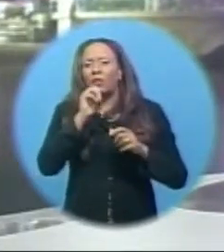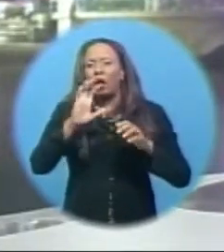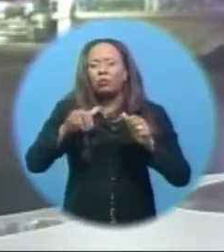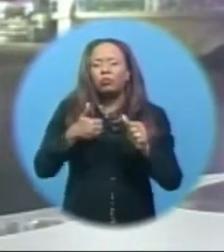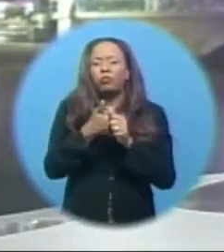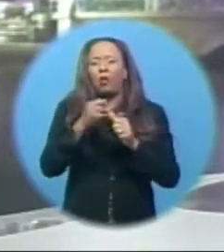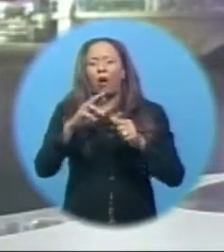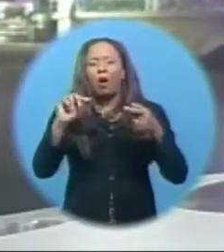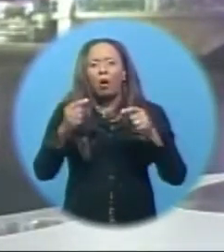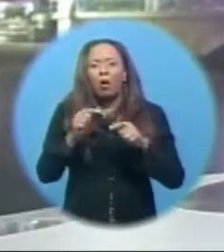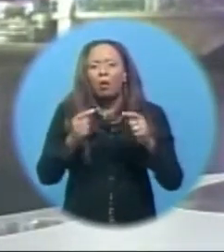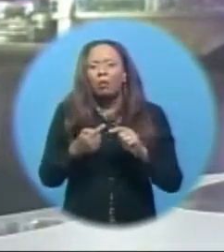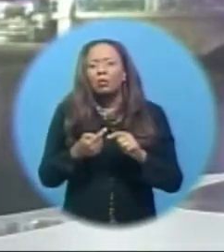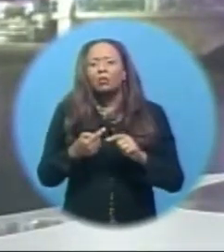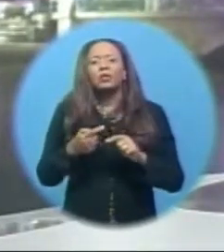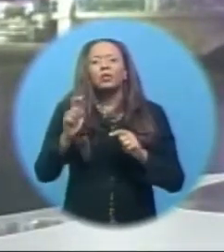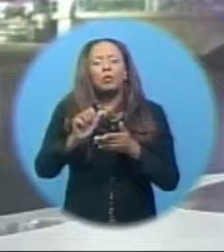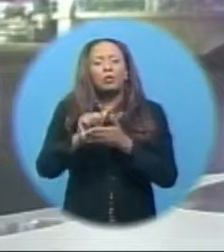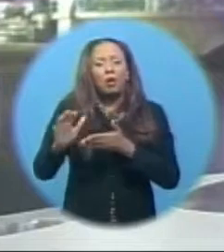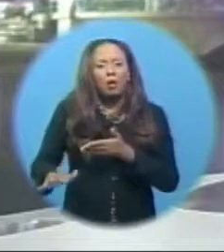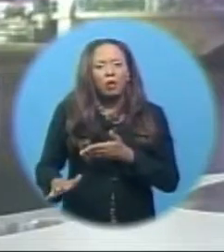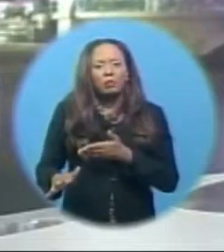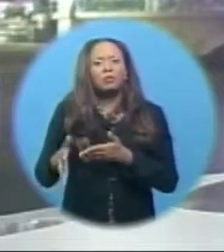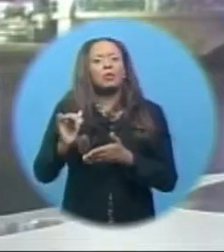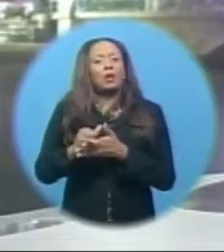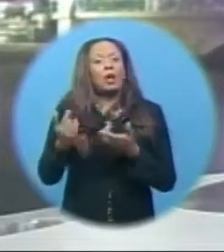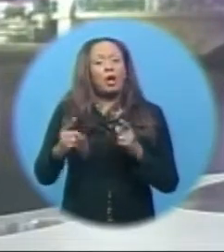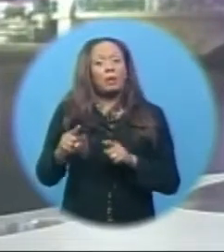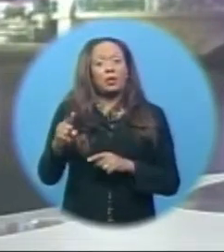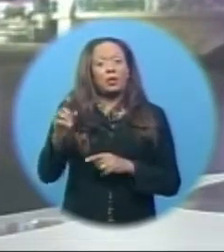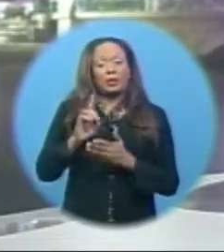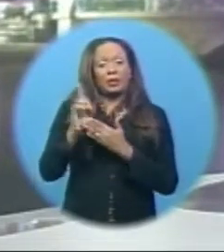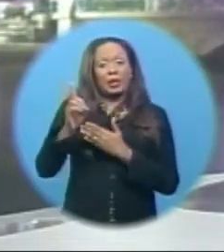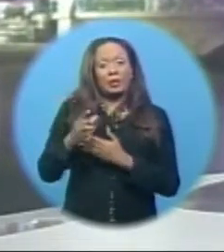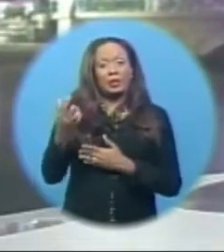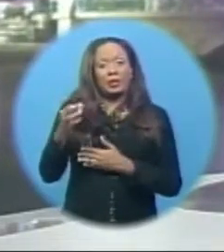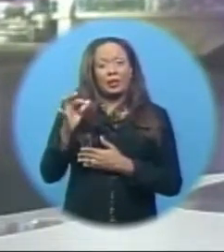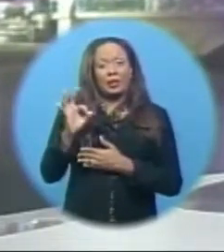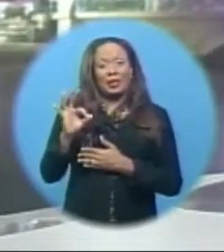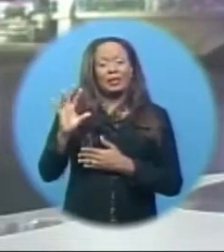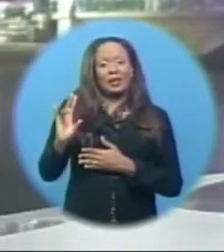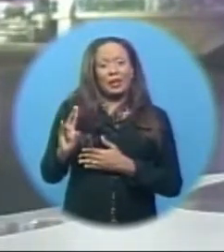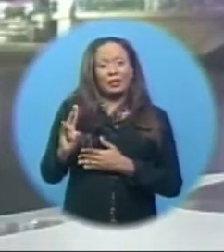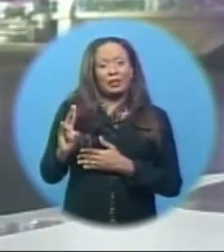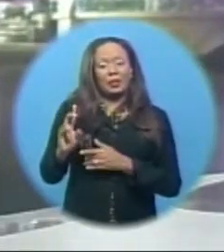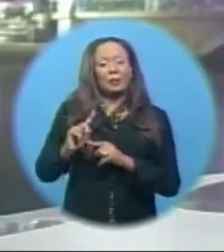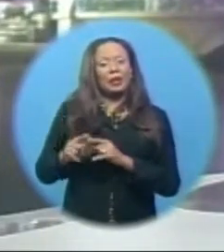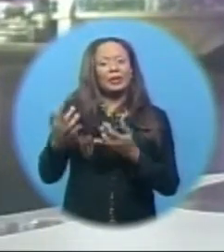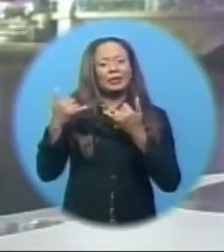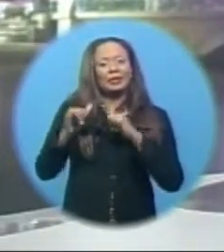meeting back in December 1997 on a code of conduct for business taxation.